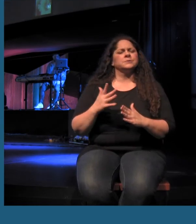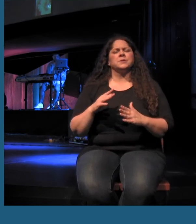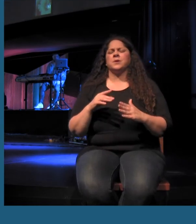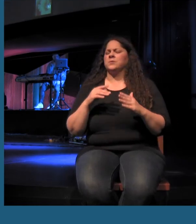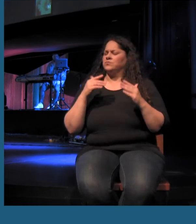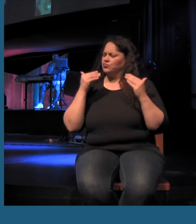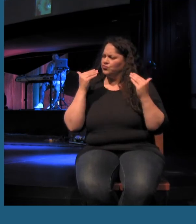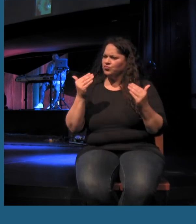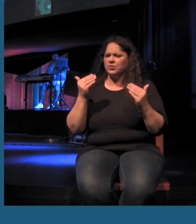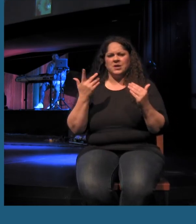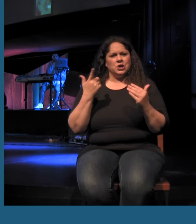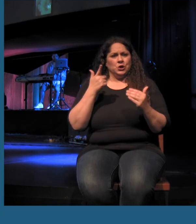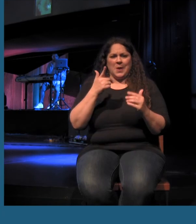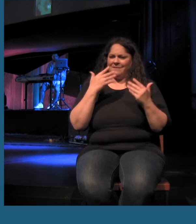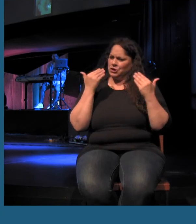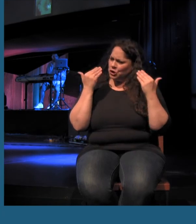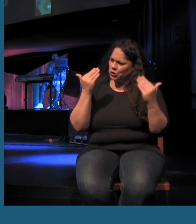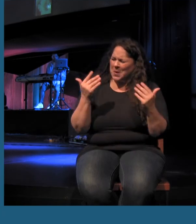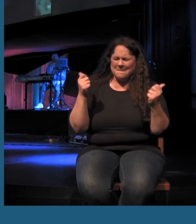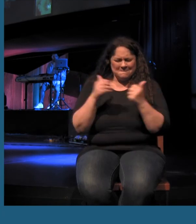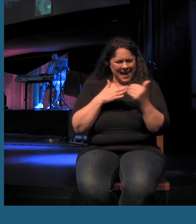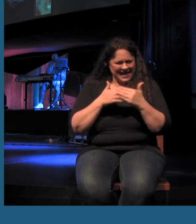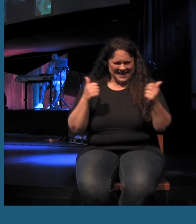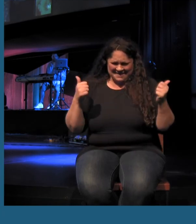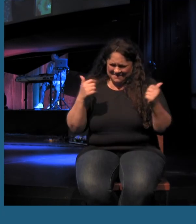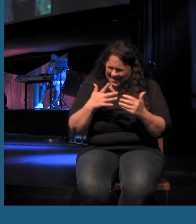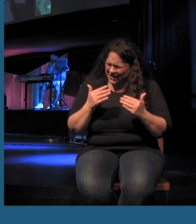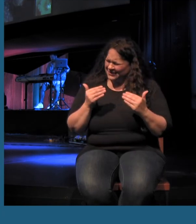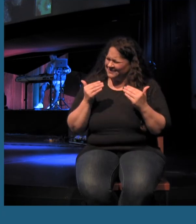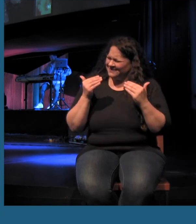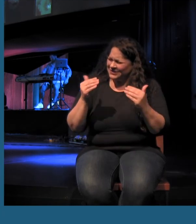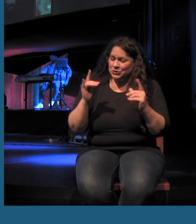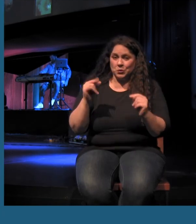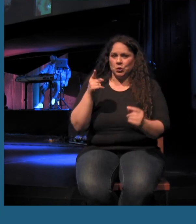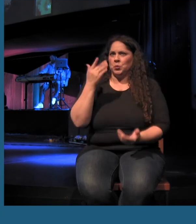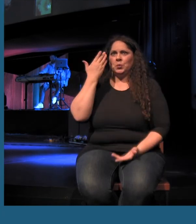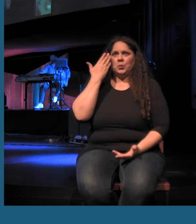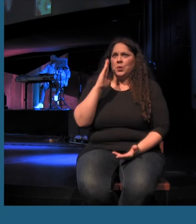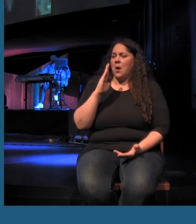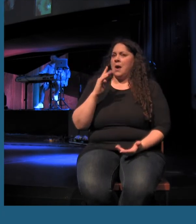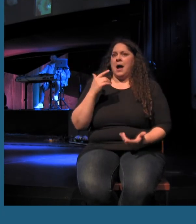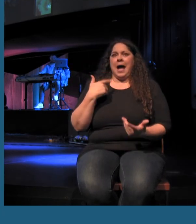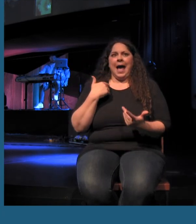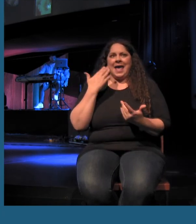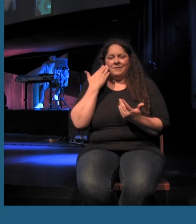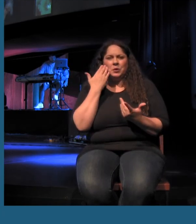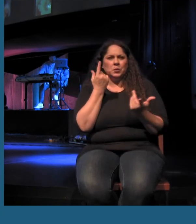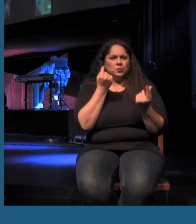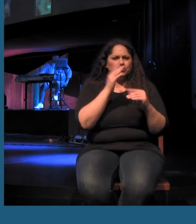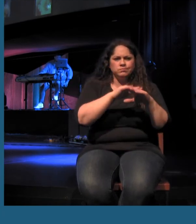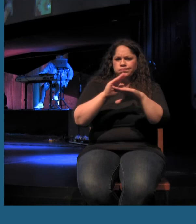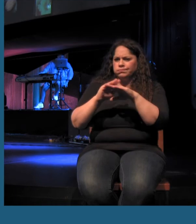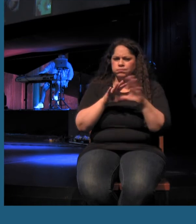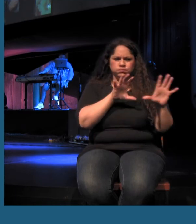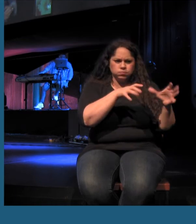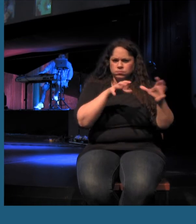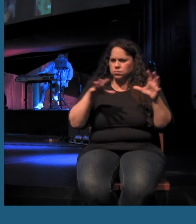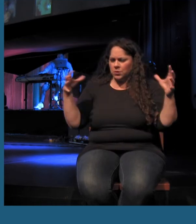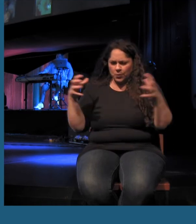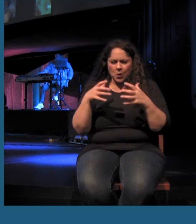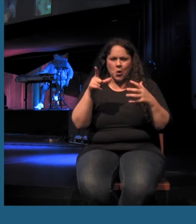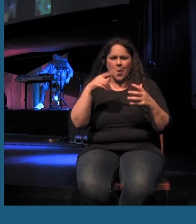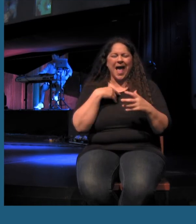risk, uncertainty, do it afraid, and know how you have the know-how to consolidate people and to inspire people with